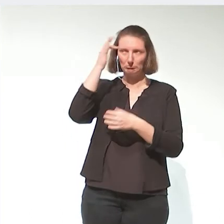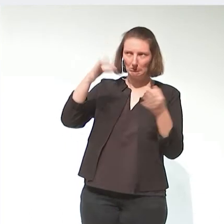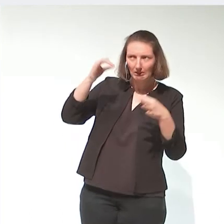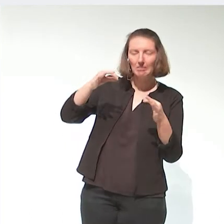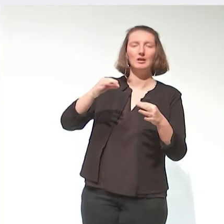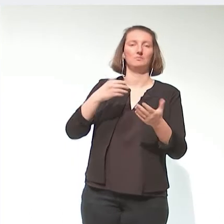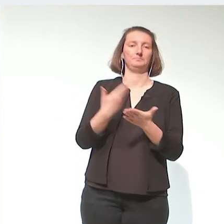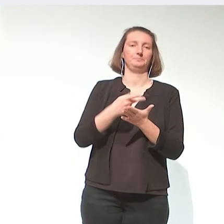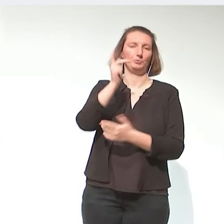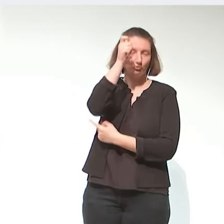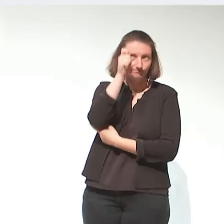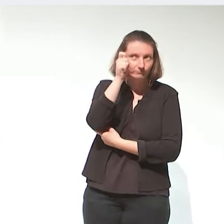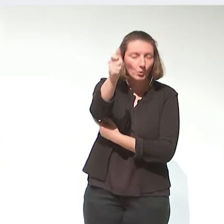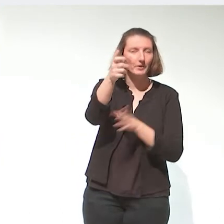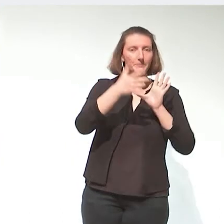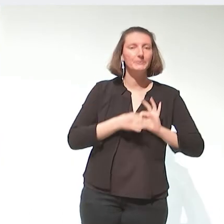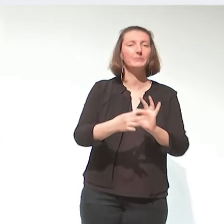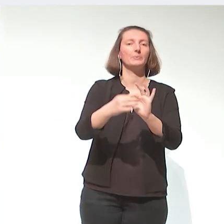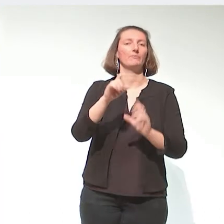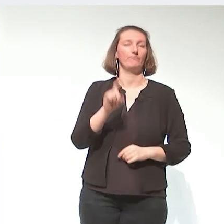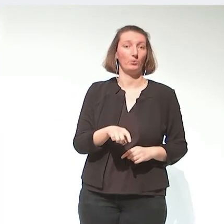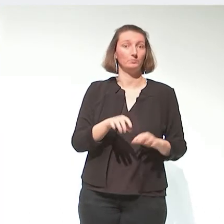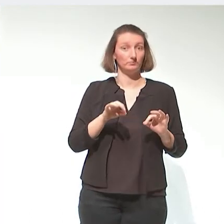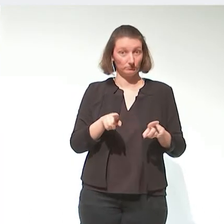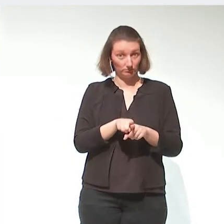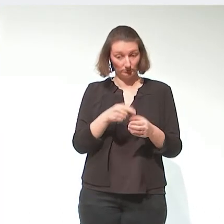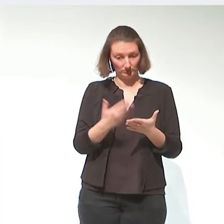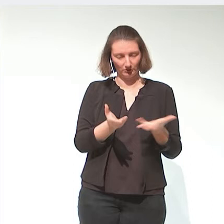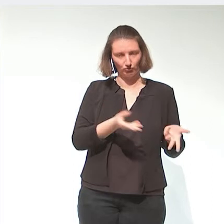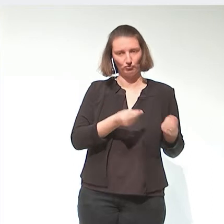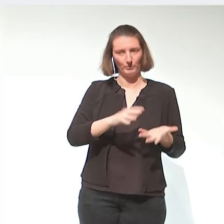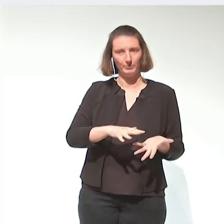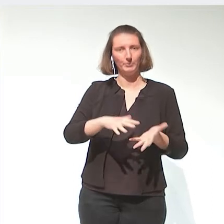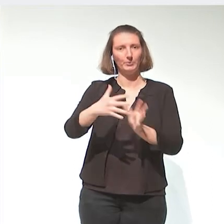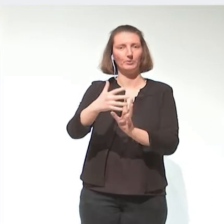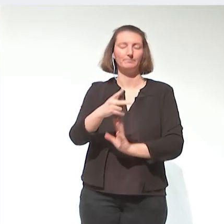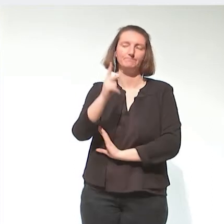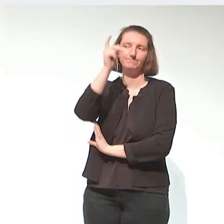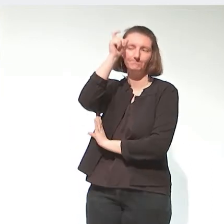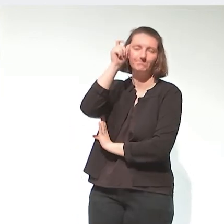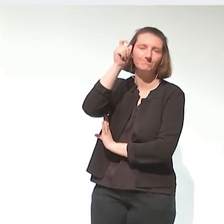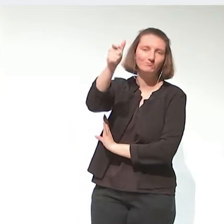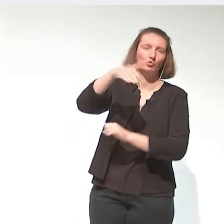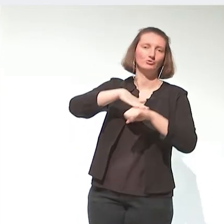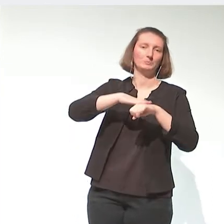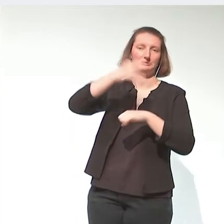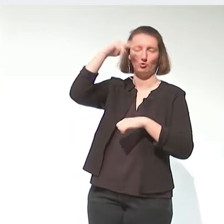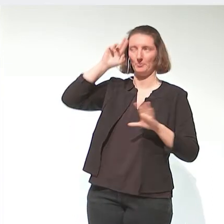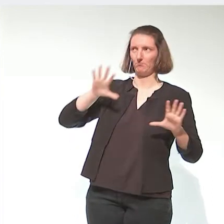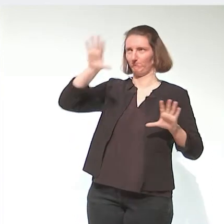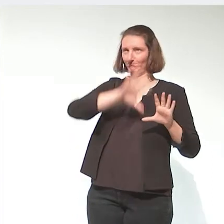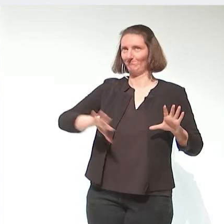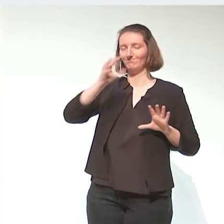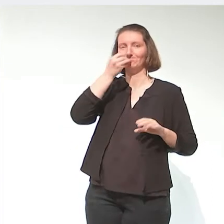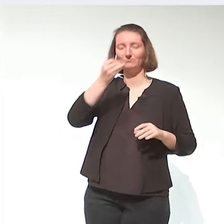at the European level. And then finally, the funding side, ensure adequate funding